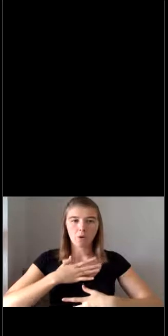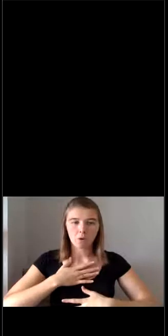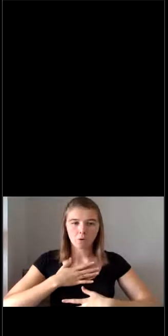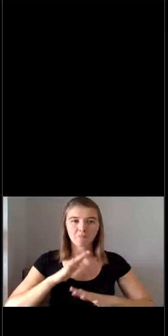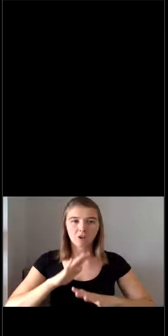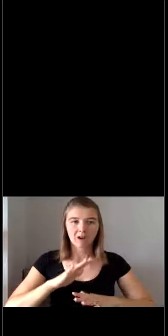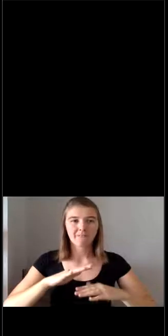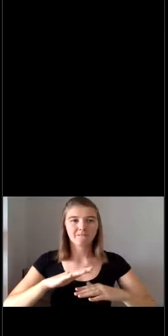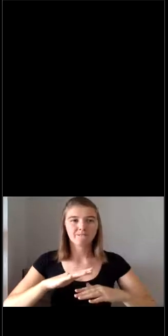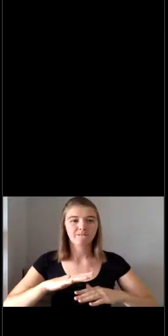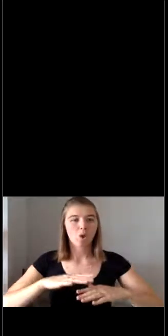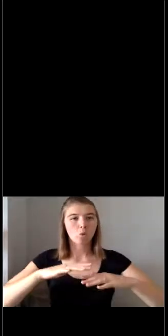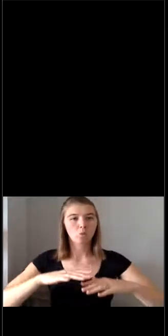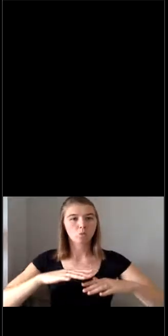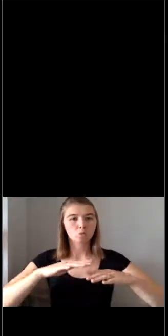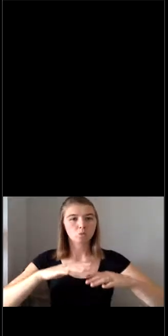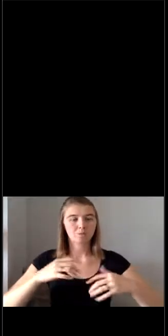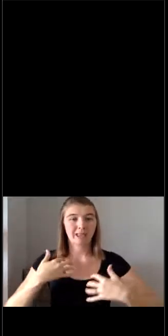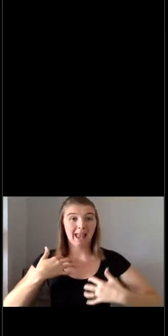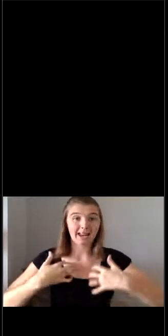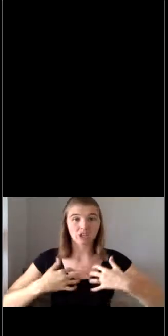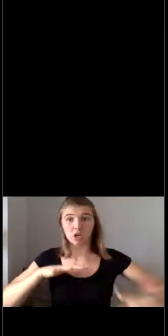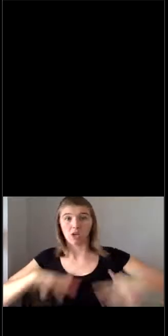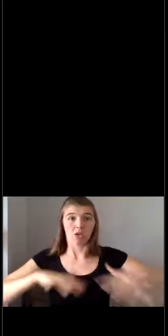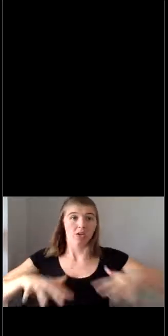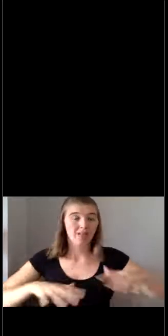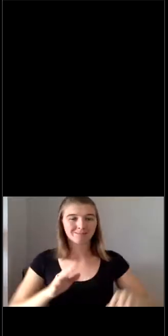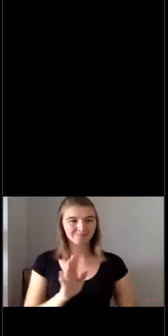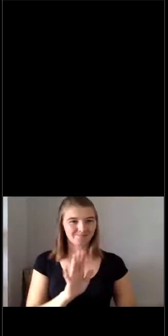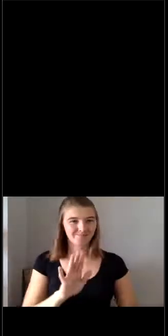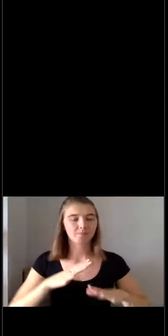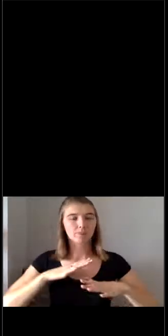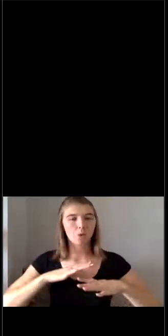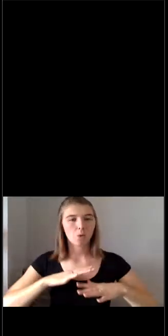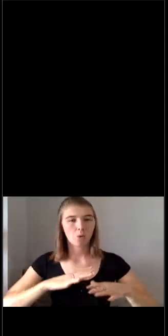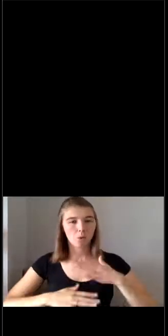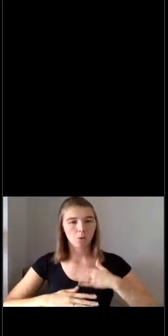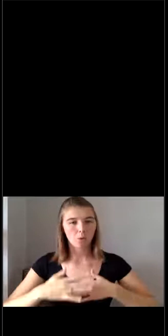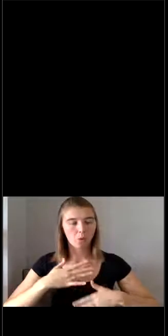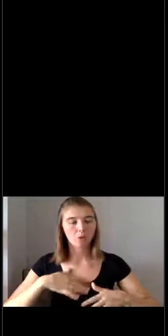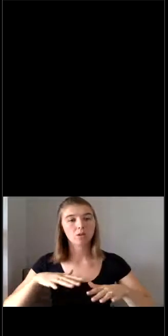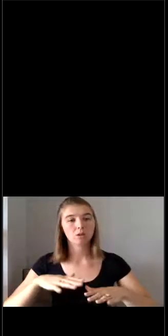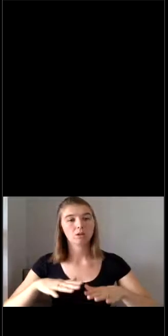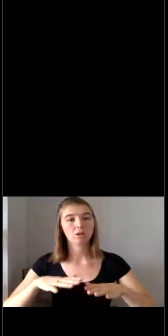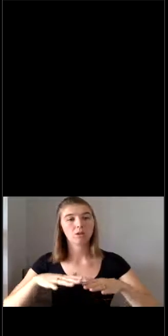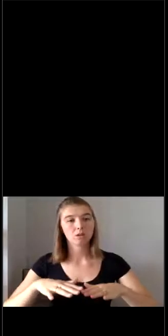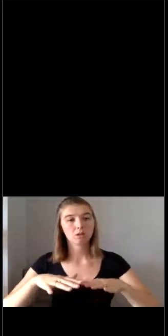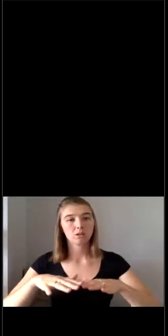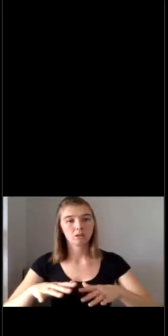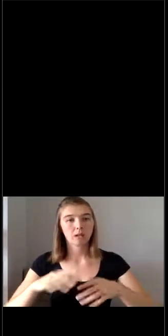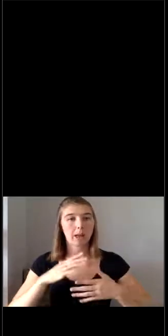and use as little energy as possible and go with it. And that allowed him to be then rescued 3 or 4 hours later.